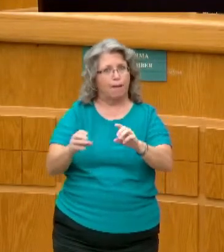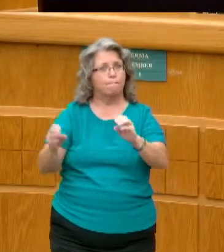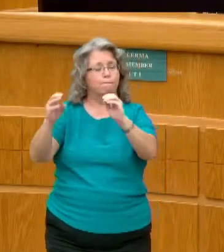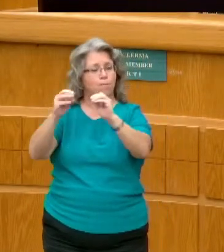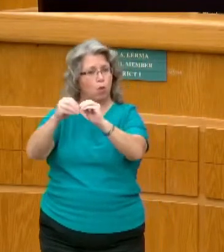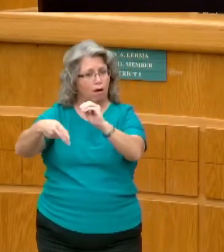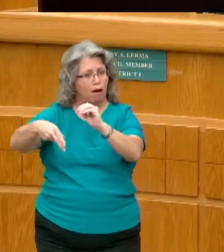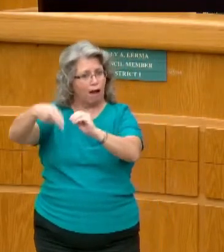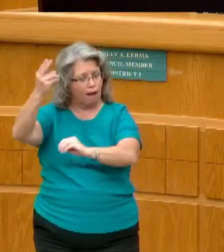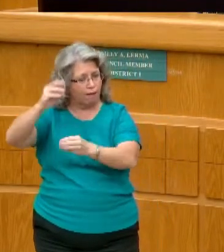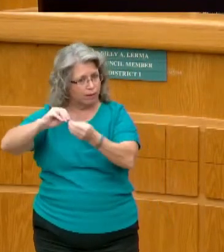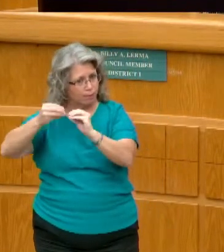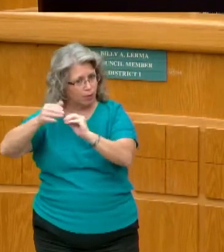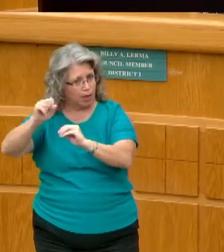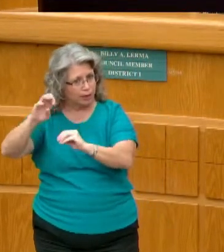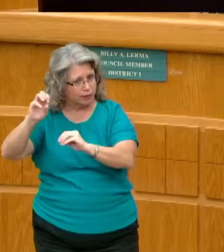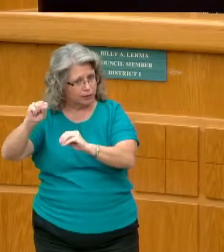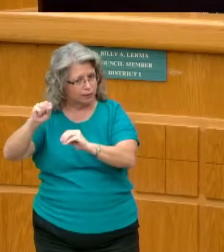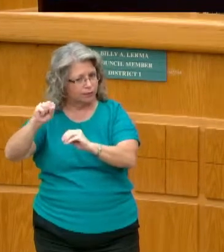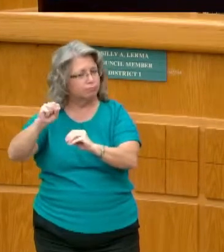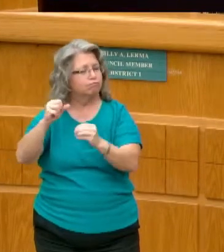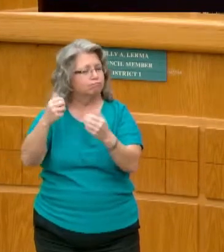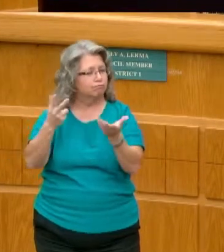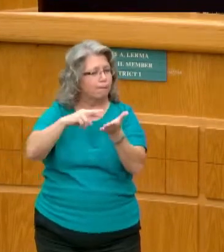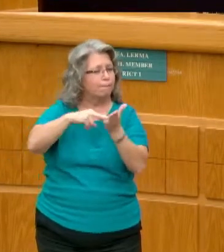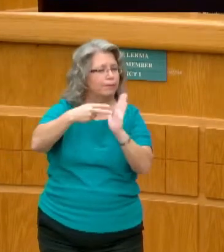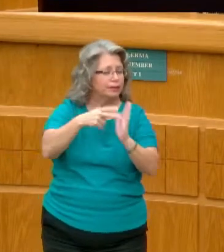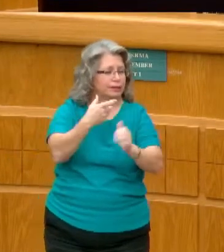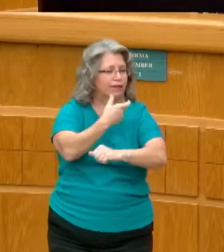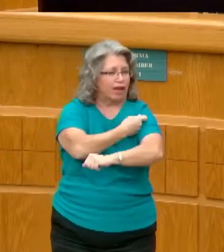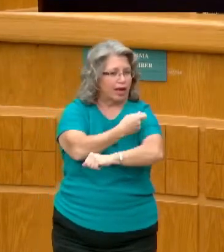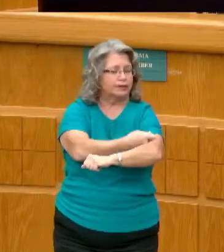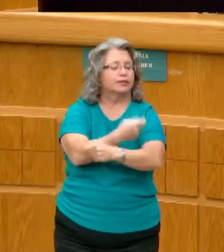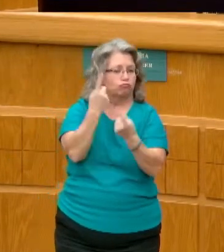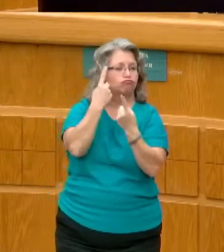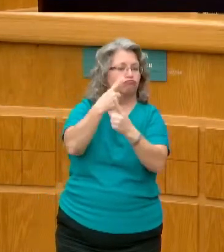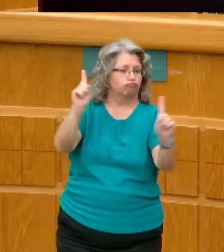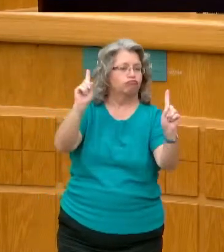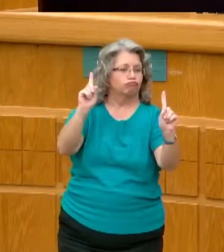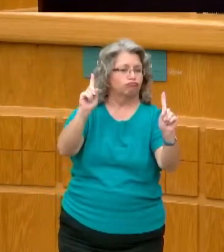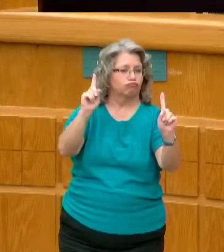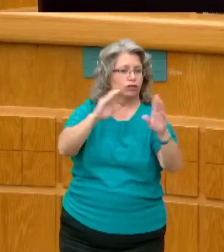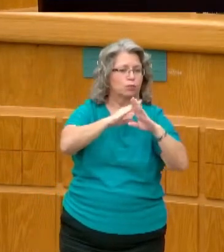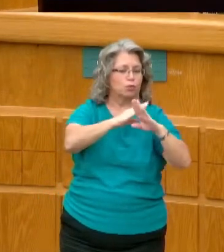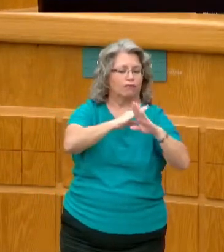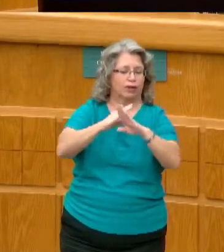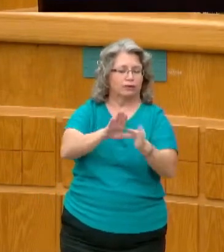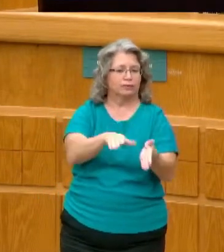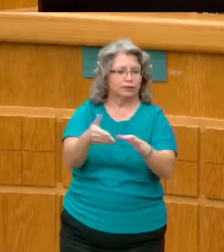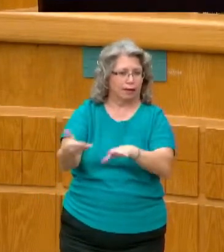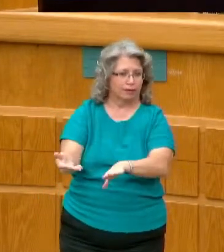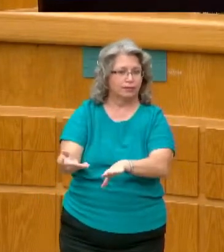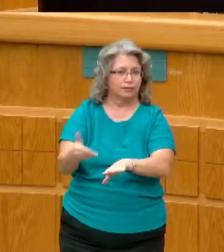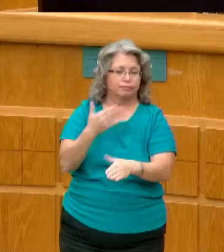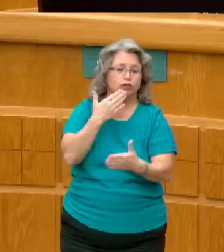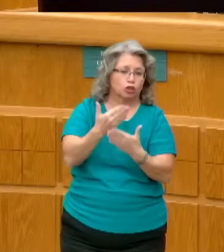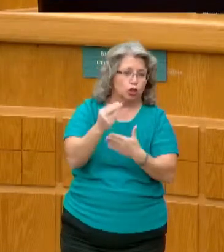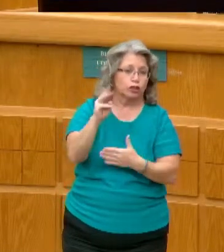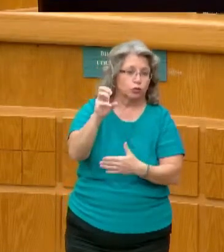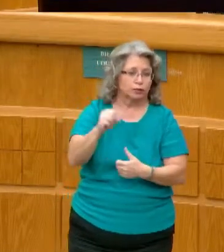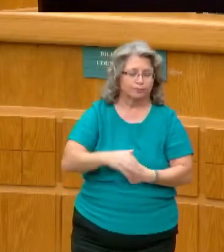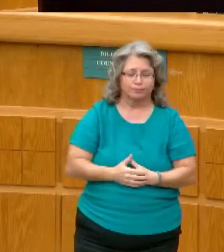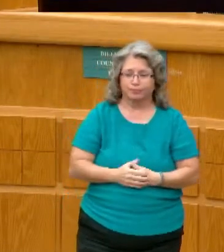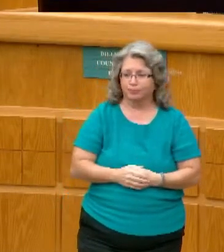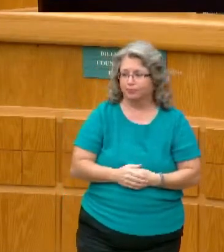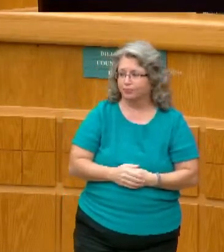the vaccine is working. It's doing what it needs to be doing. So that's good news. On the next slide, it actually is